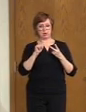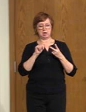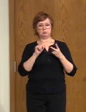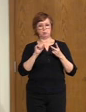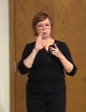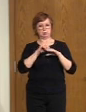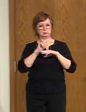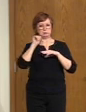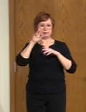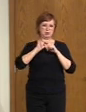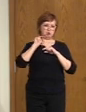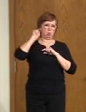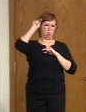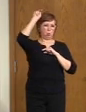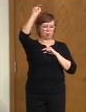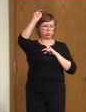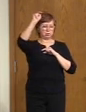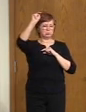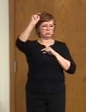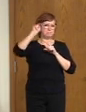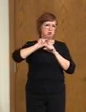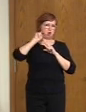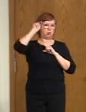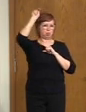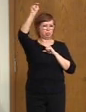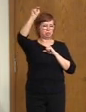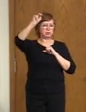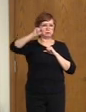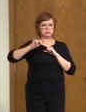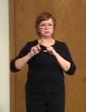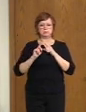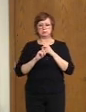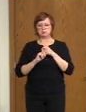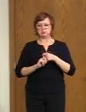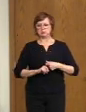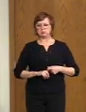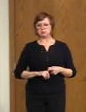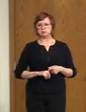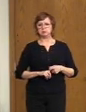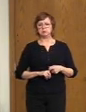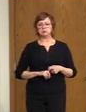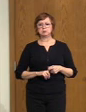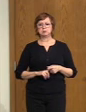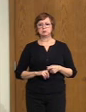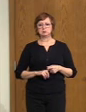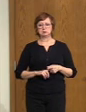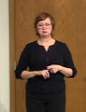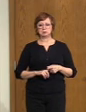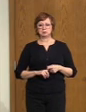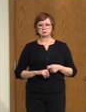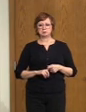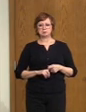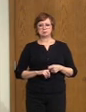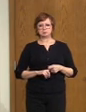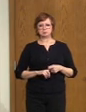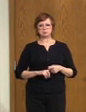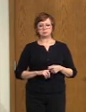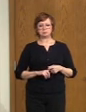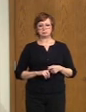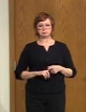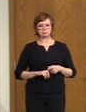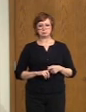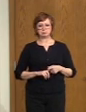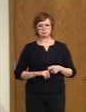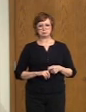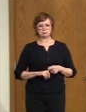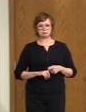And then as vaccine supplies allow, other populations throughout the province. But again, I